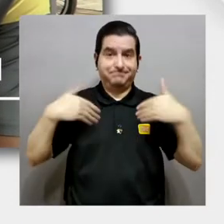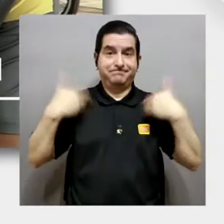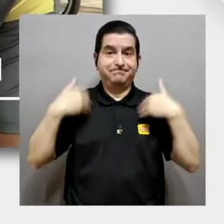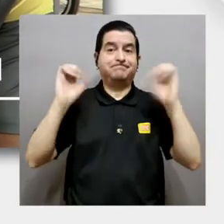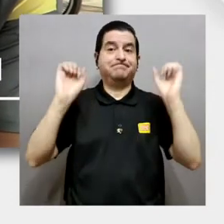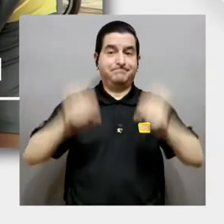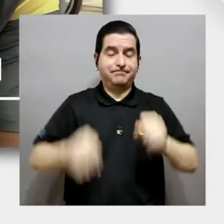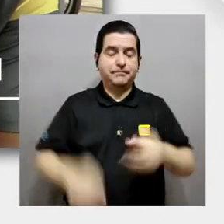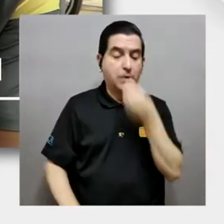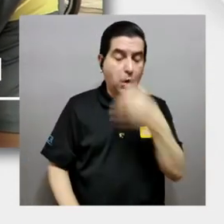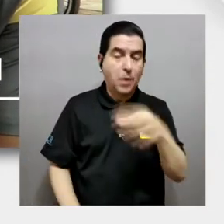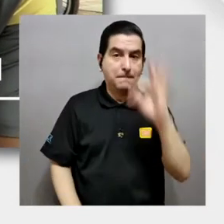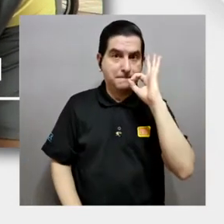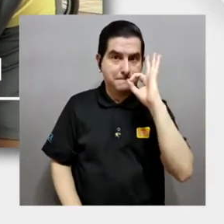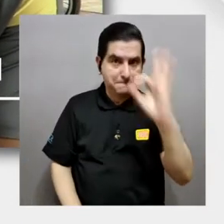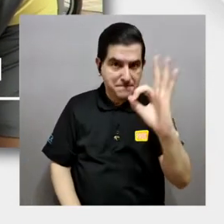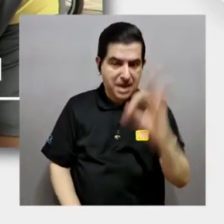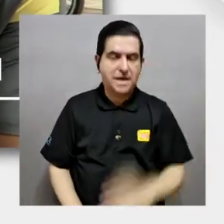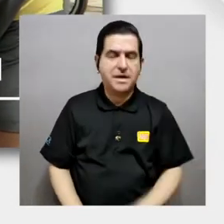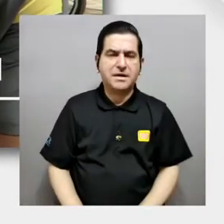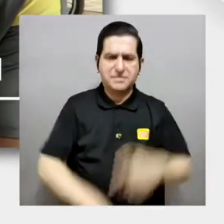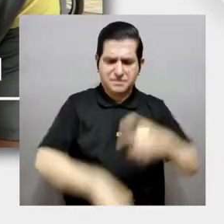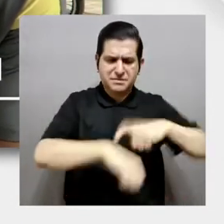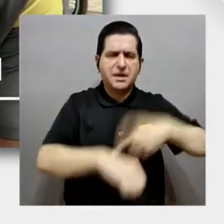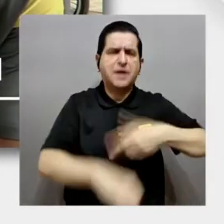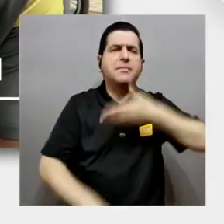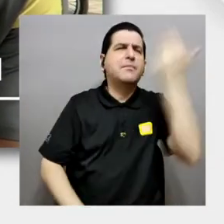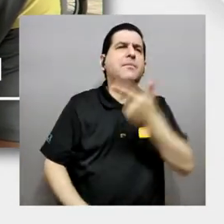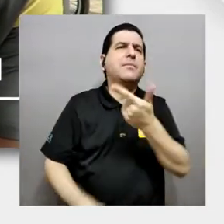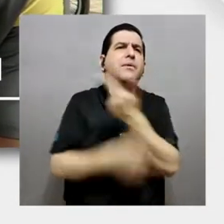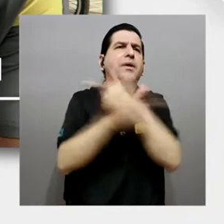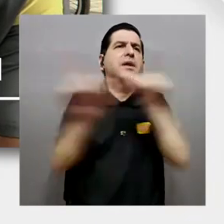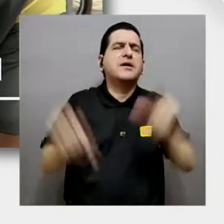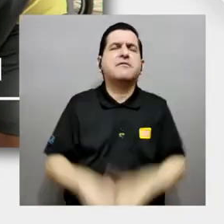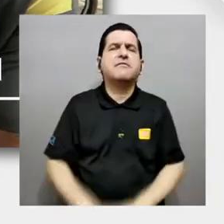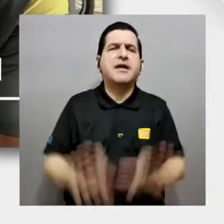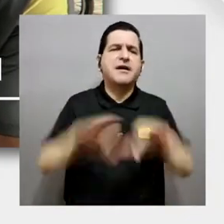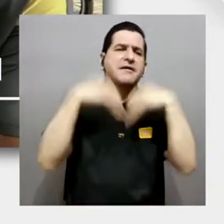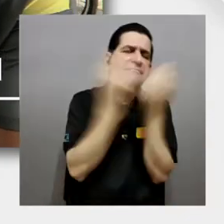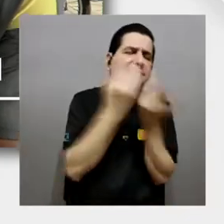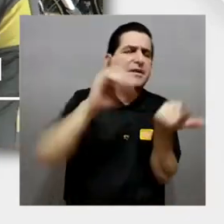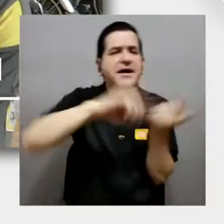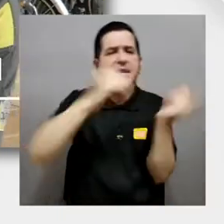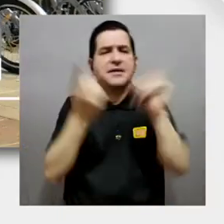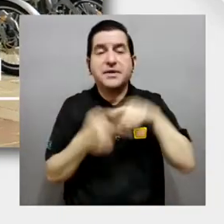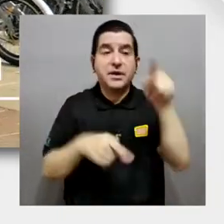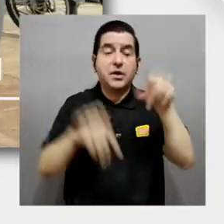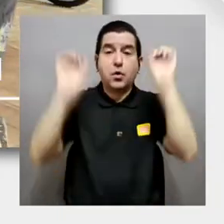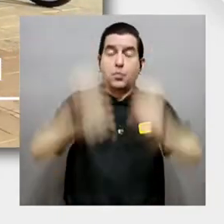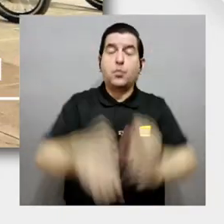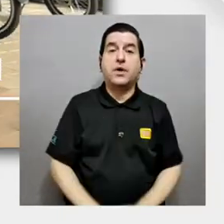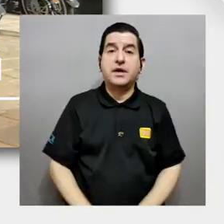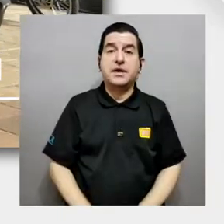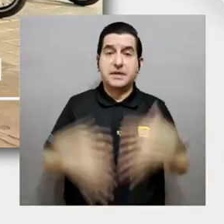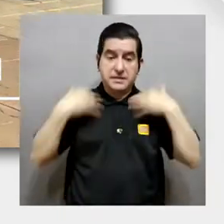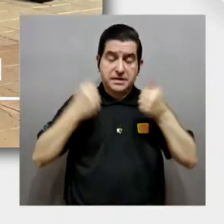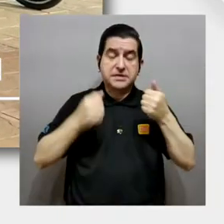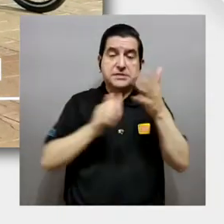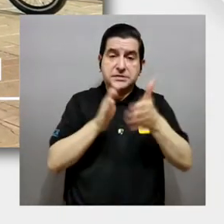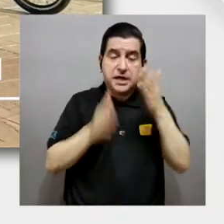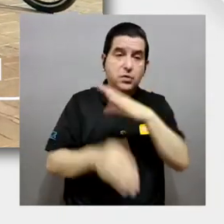health. So yeah, you better work hard for it. Okay. Eat good